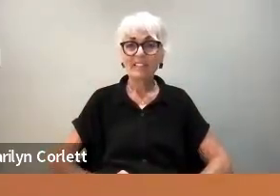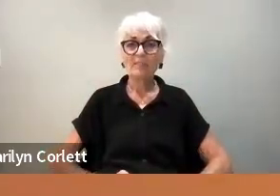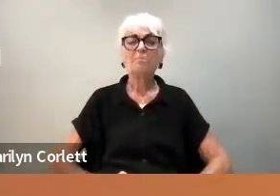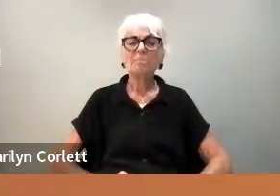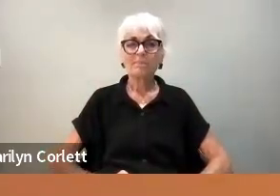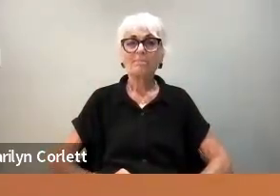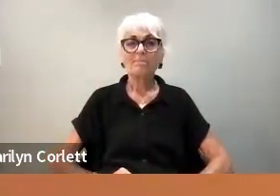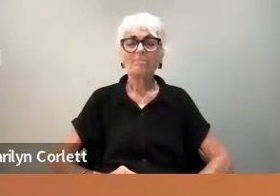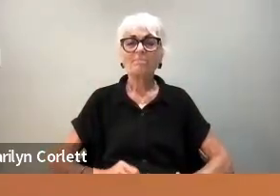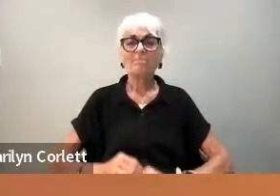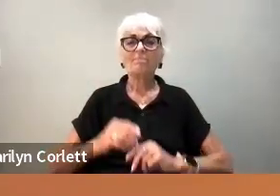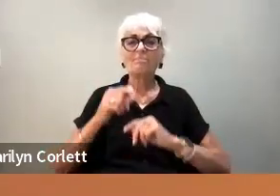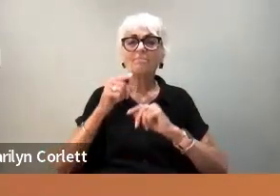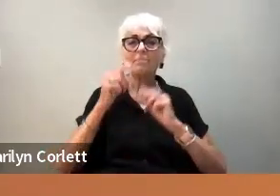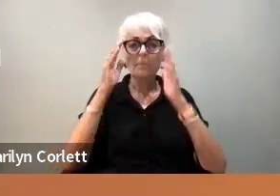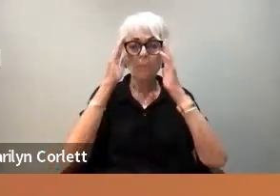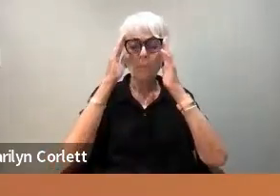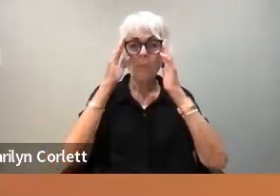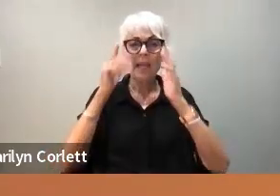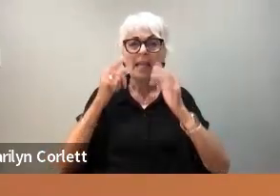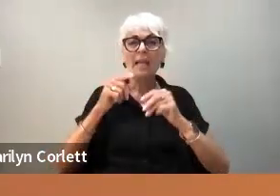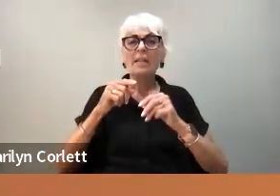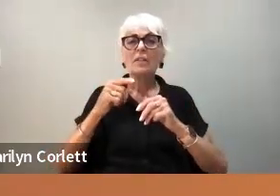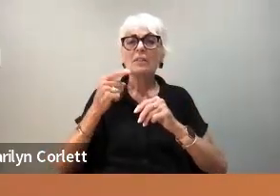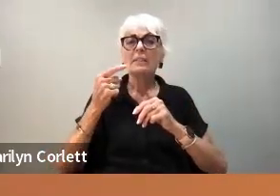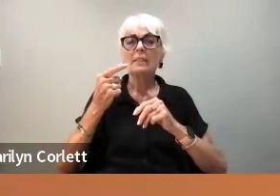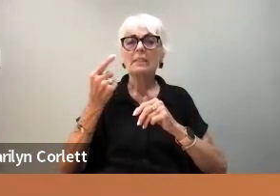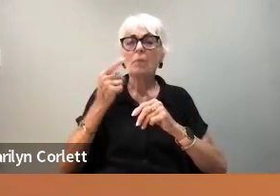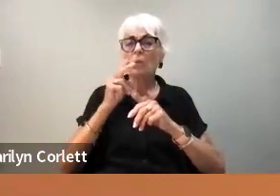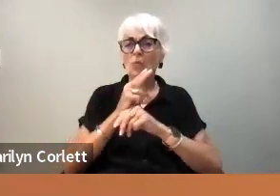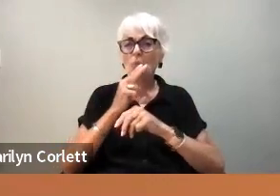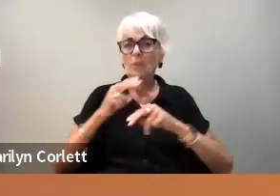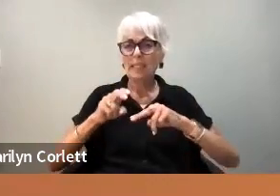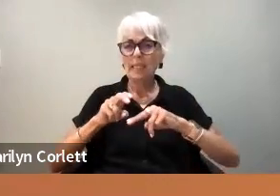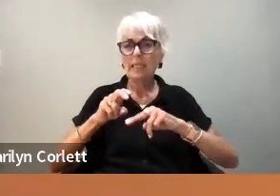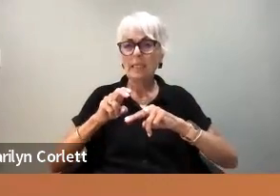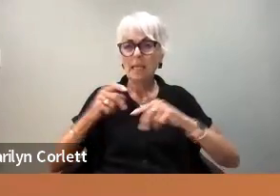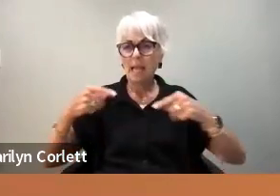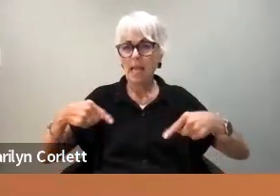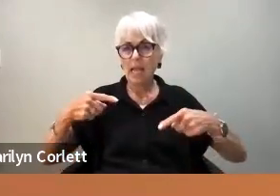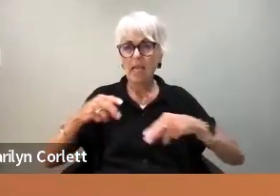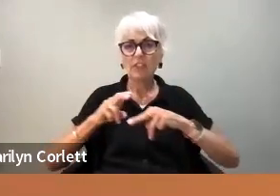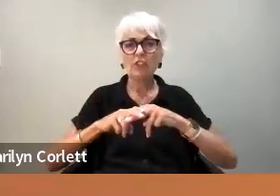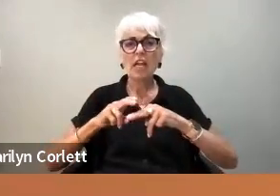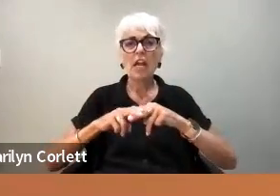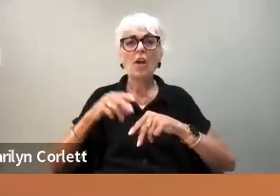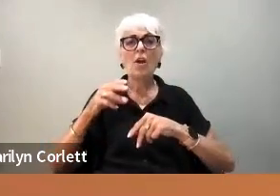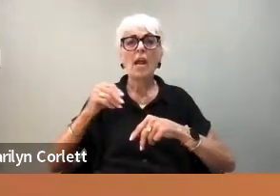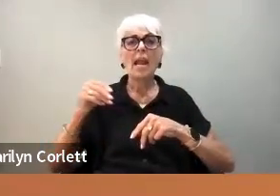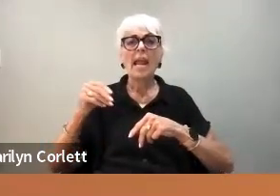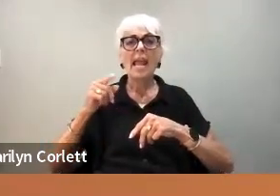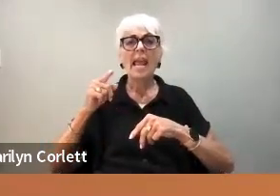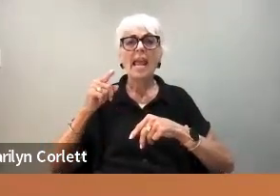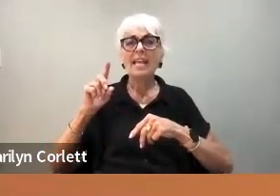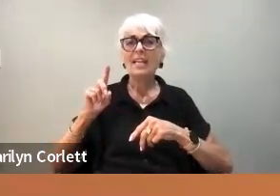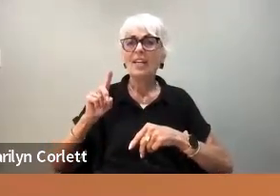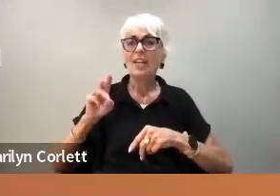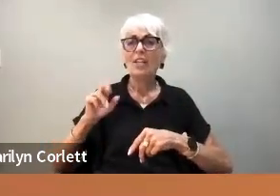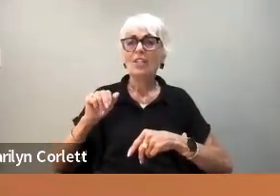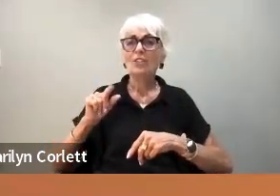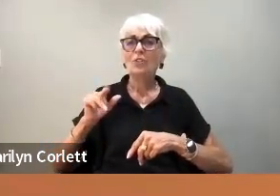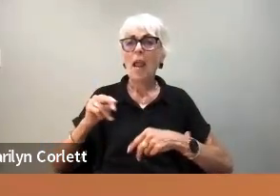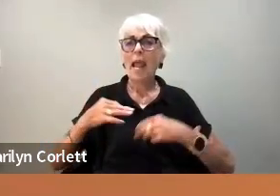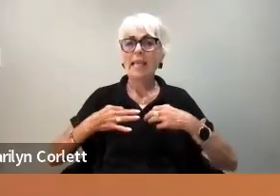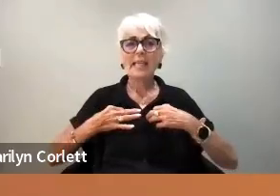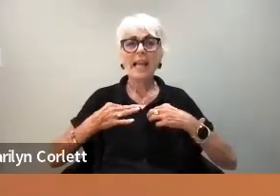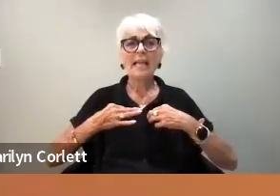And on the slide, there's a chair user in a dragon costume, and then his chair is kind of making him look